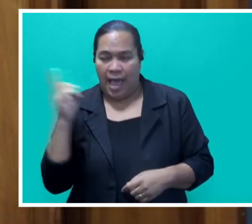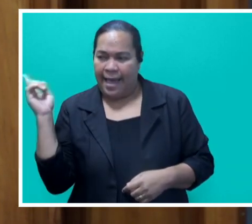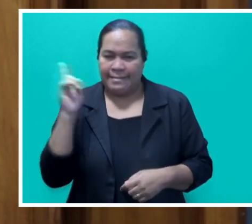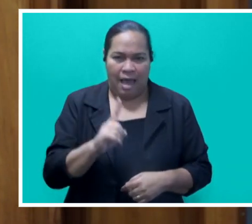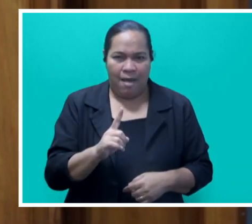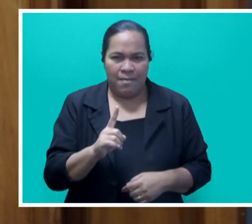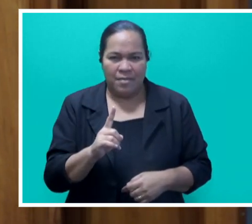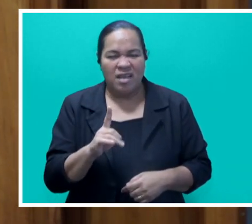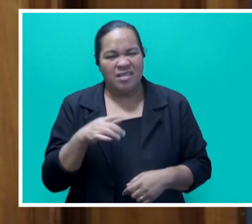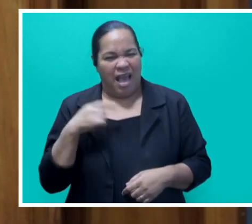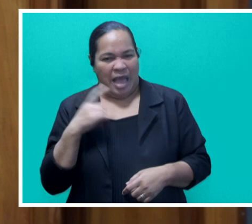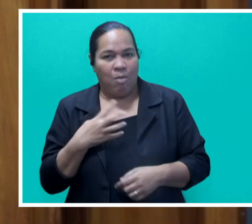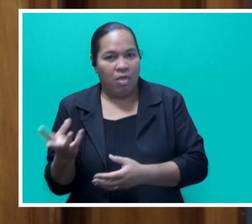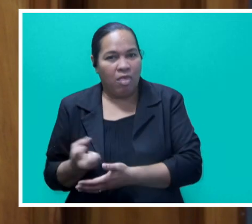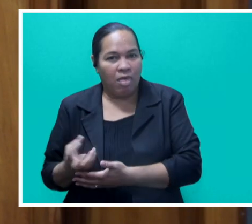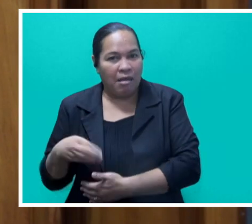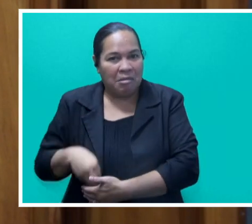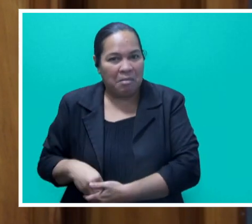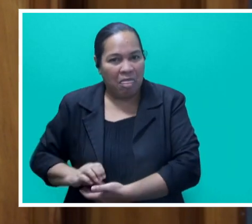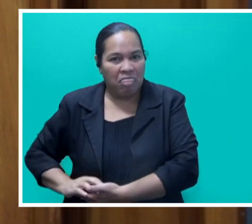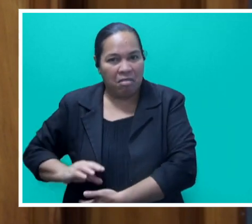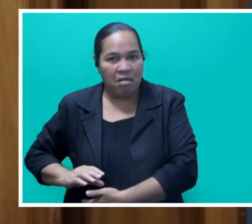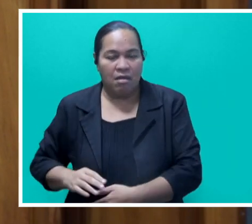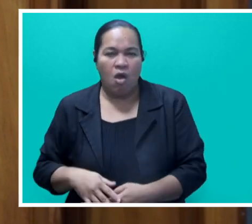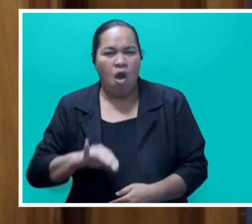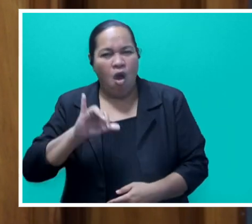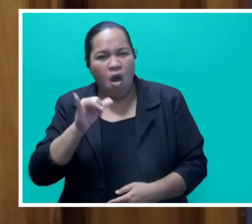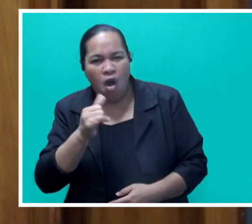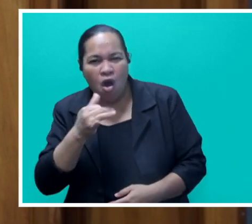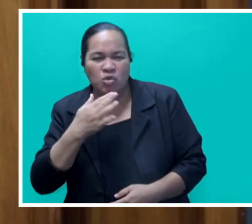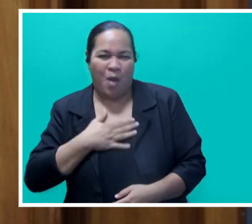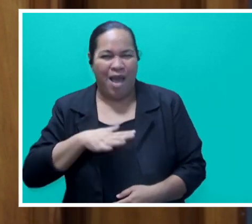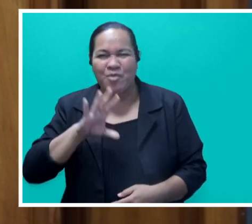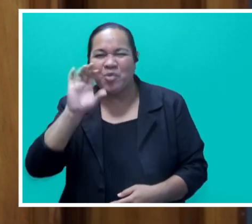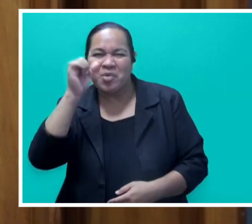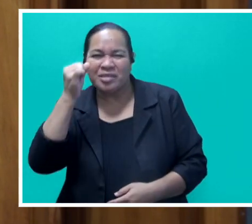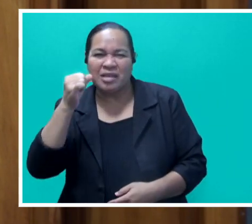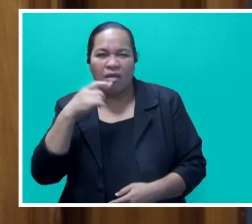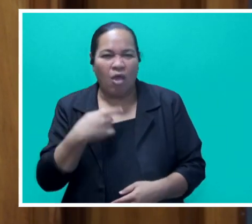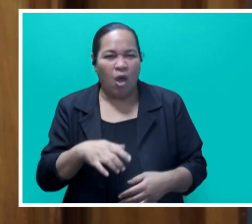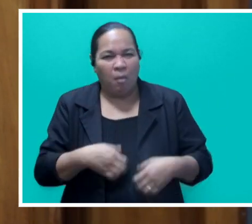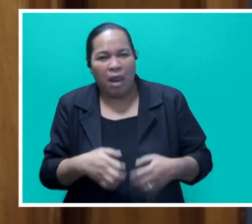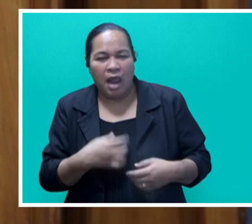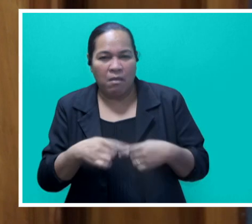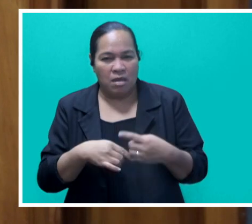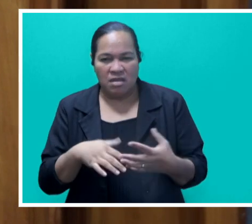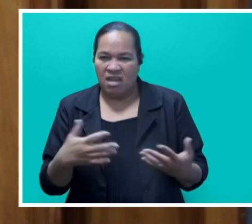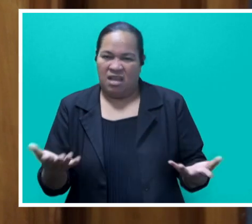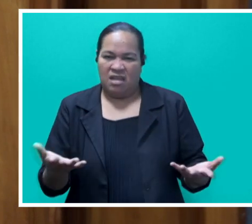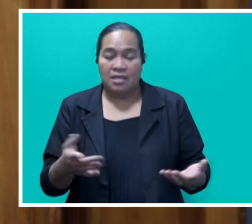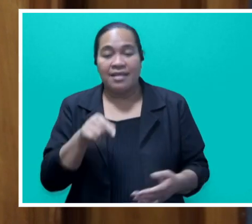House merely to earn a salary or to whinge about election results, then this House is not